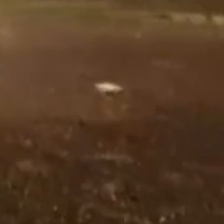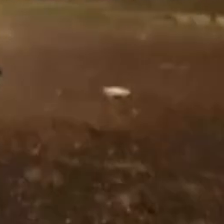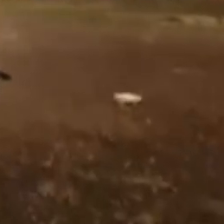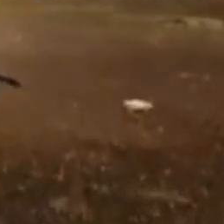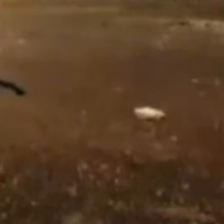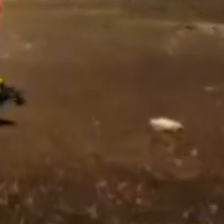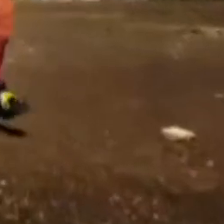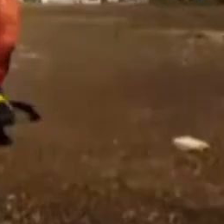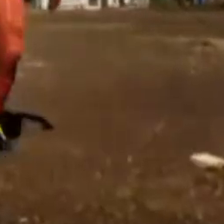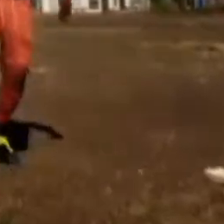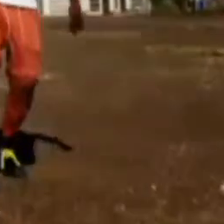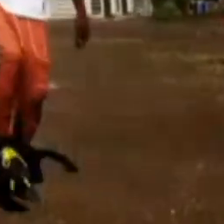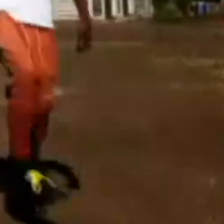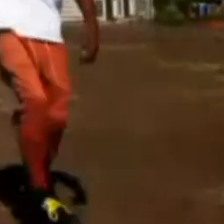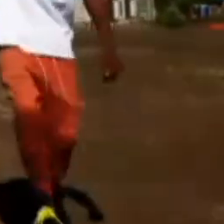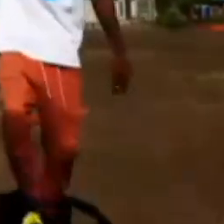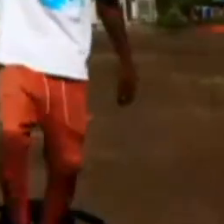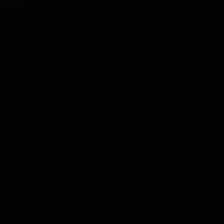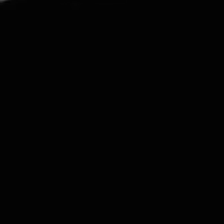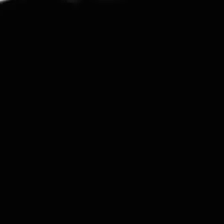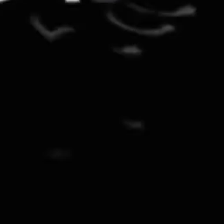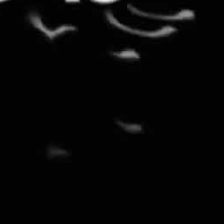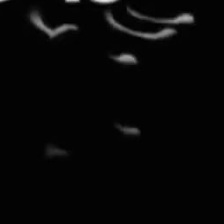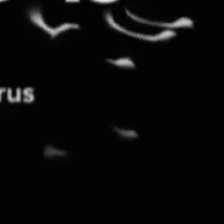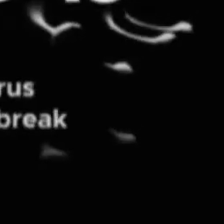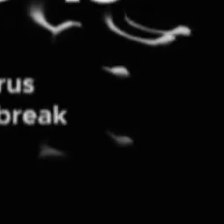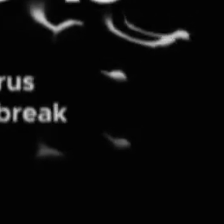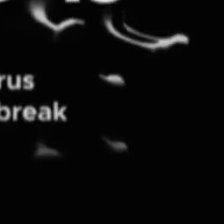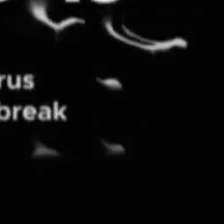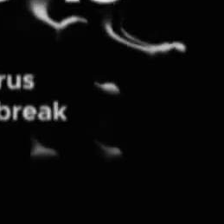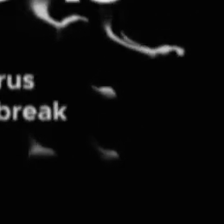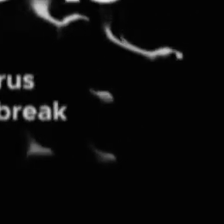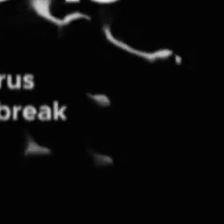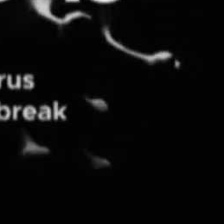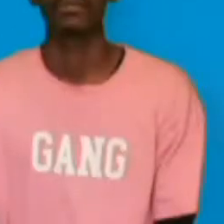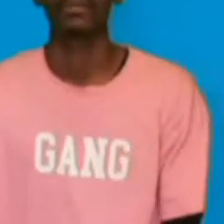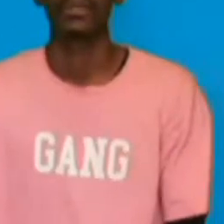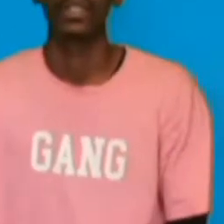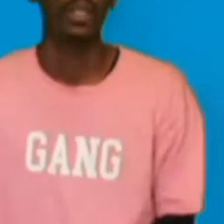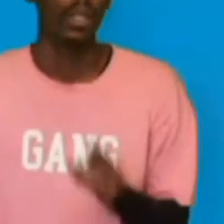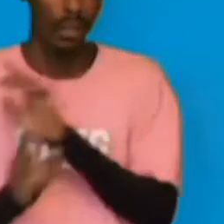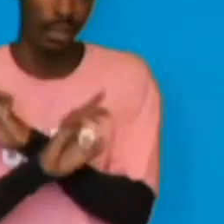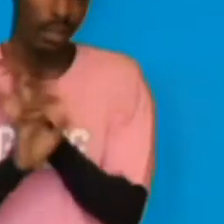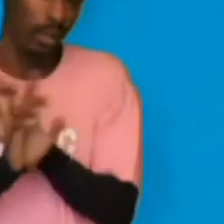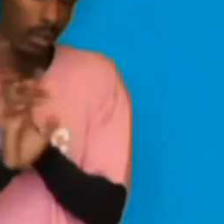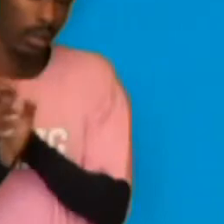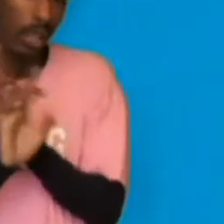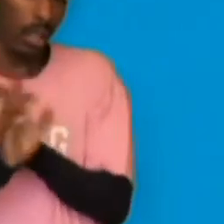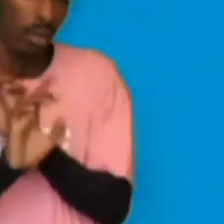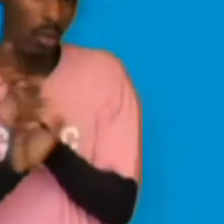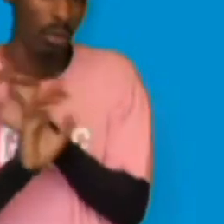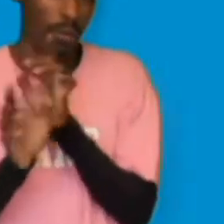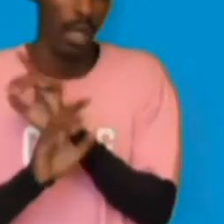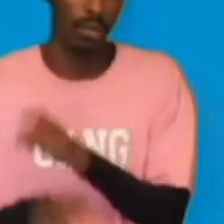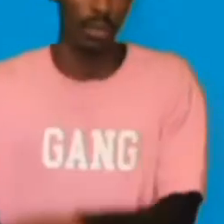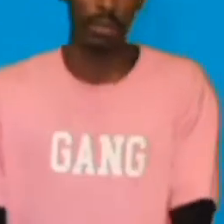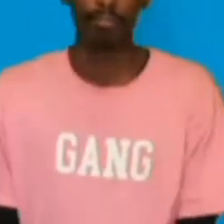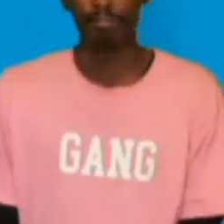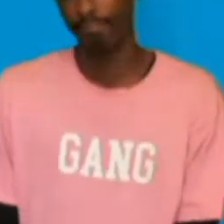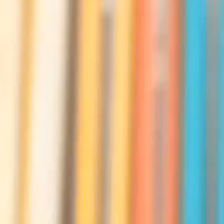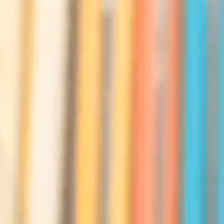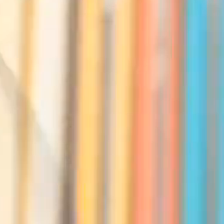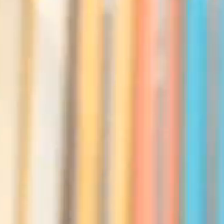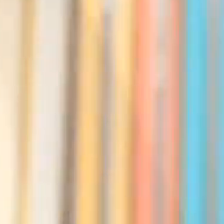I see. I don't go to parties, that's a risk. Let's all come together and all say, not today,